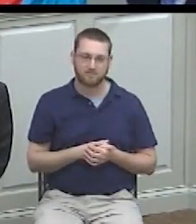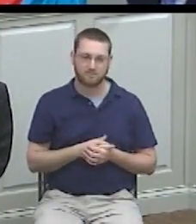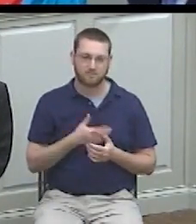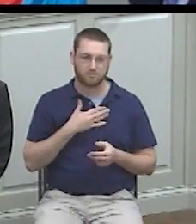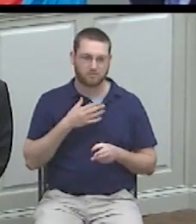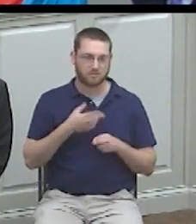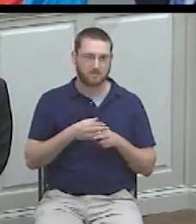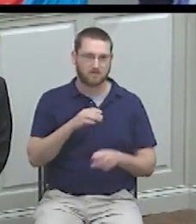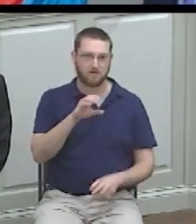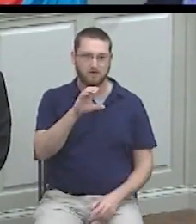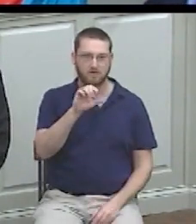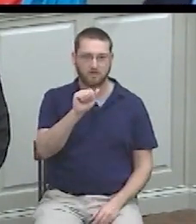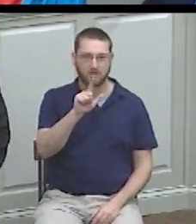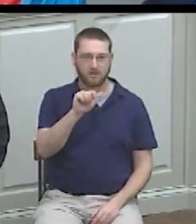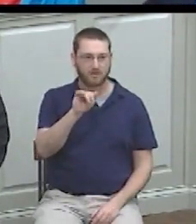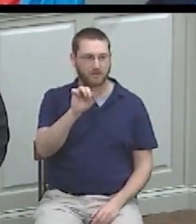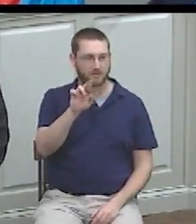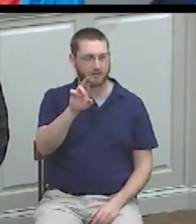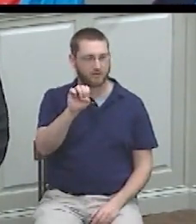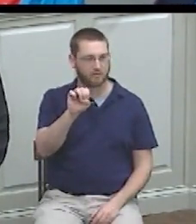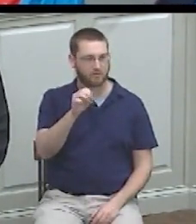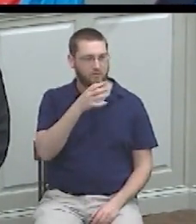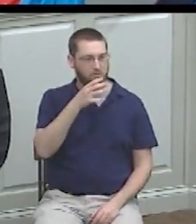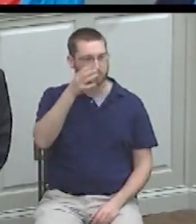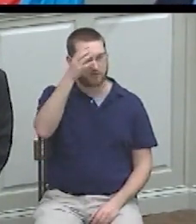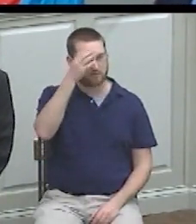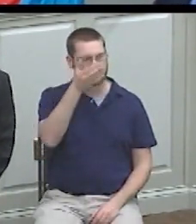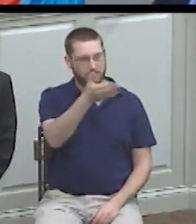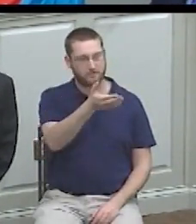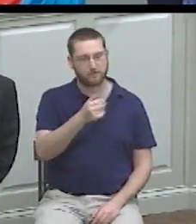I'm Claire, and my parents are Karen and Michael over there.